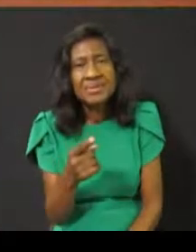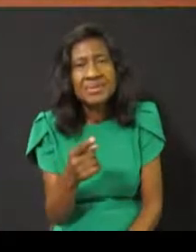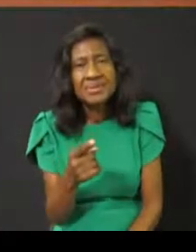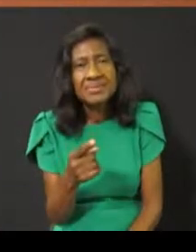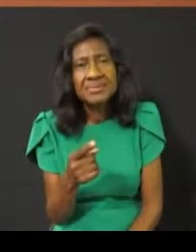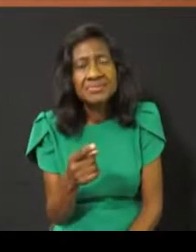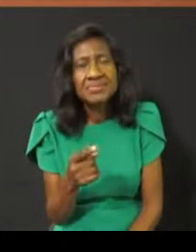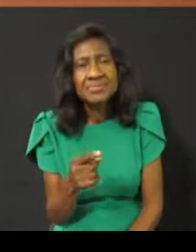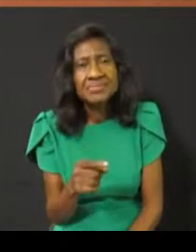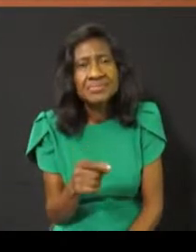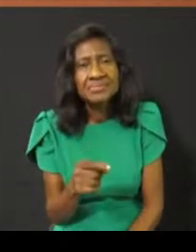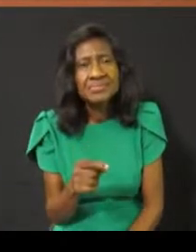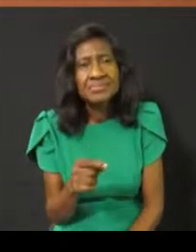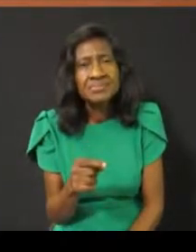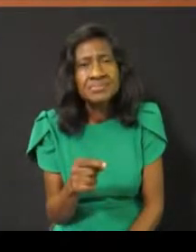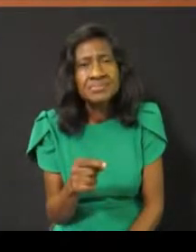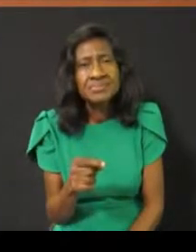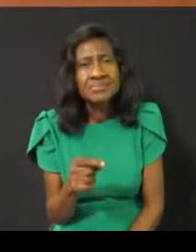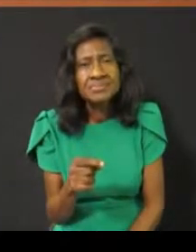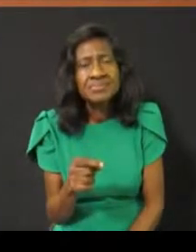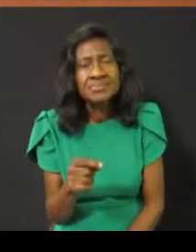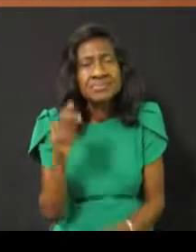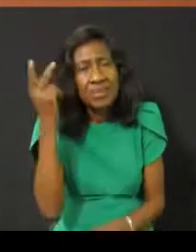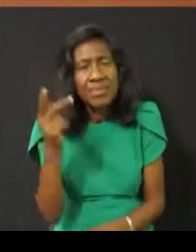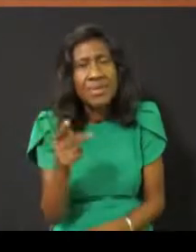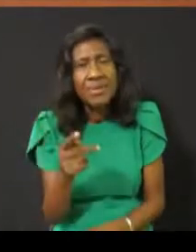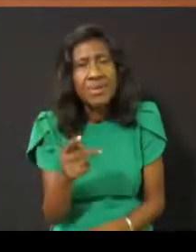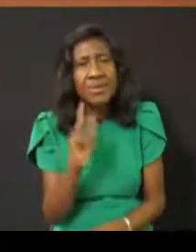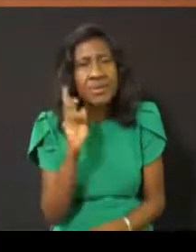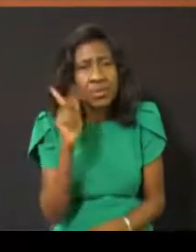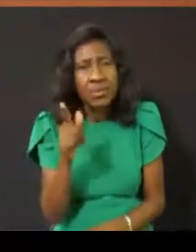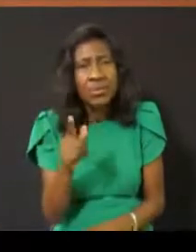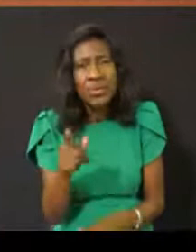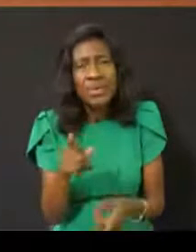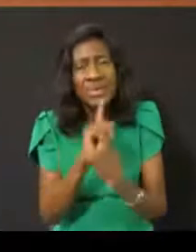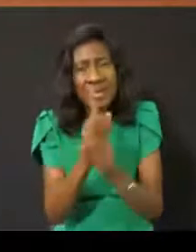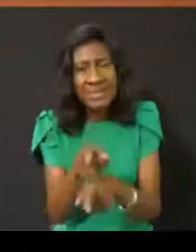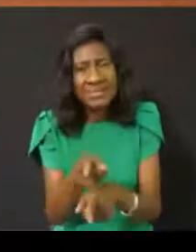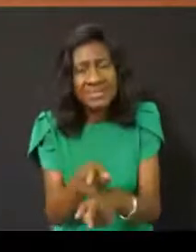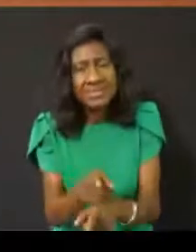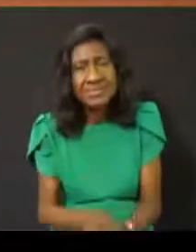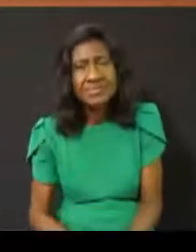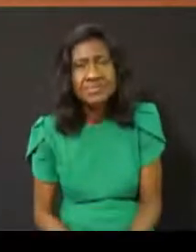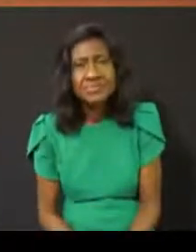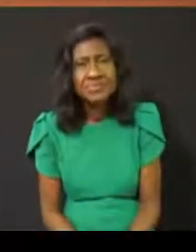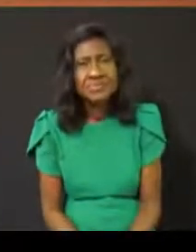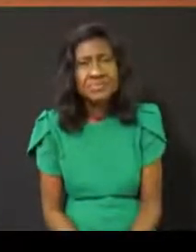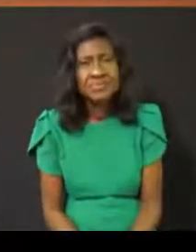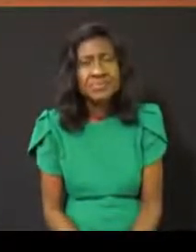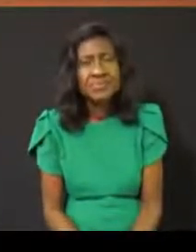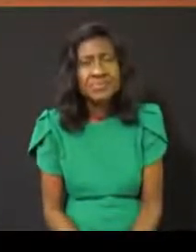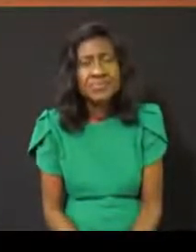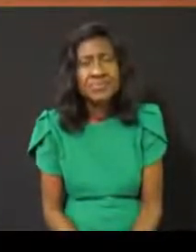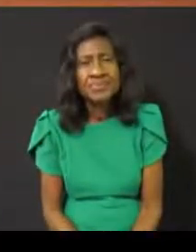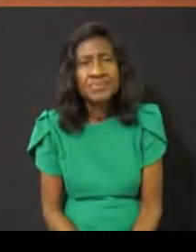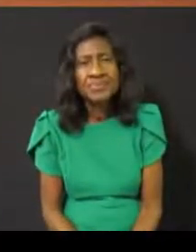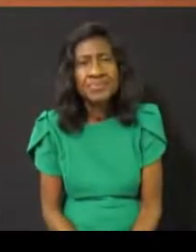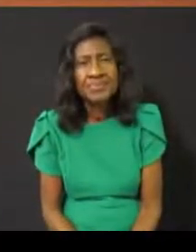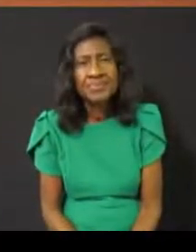or the deputy governor. I'll take a shot at it initially, and then allow the deputy governor to fill in any gaps,